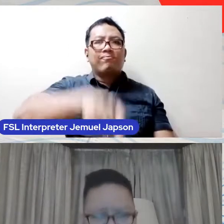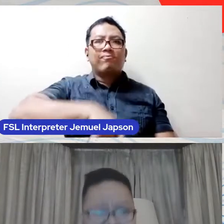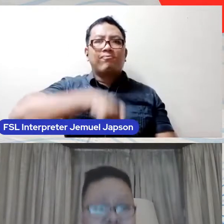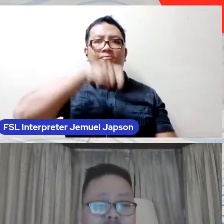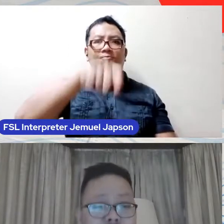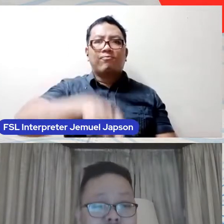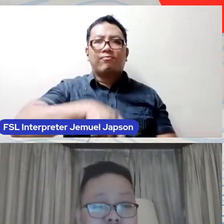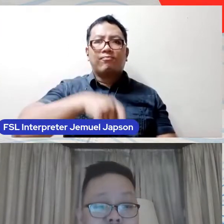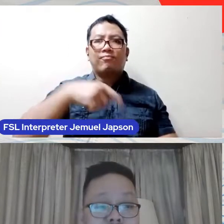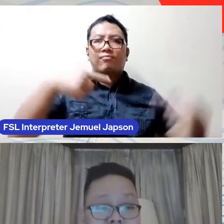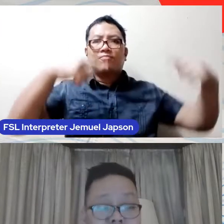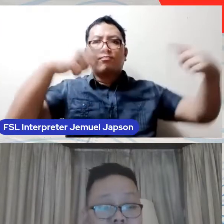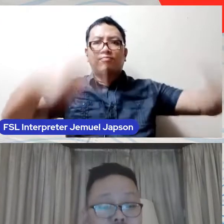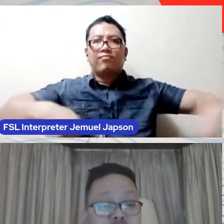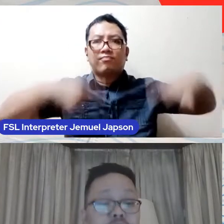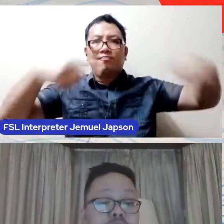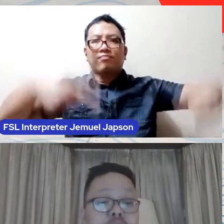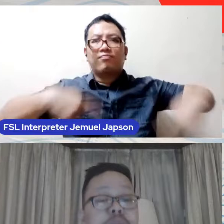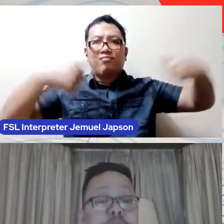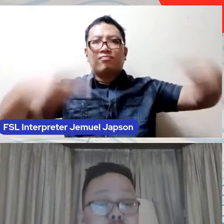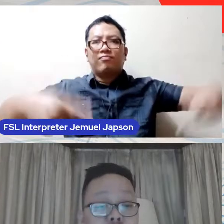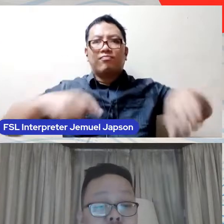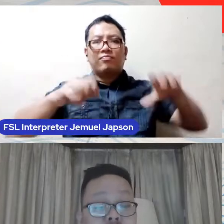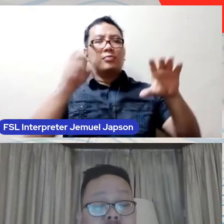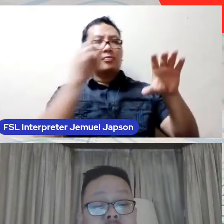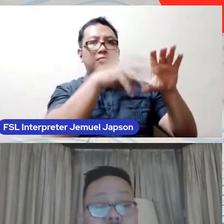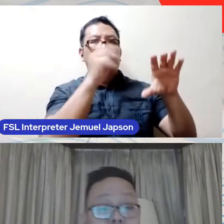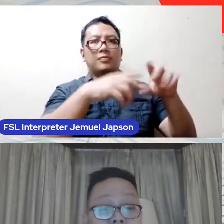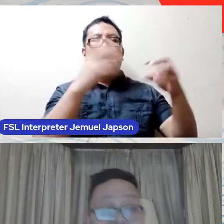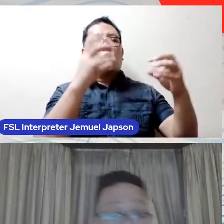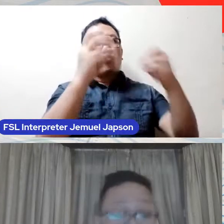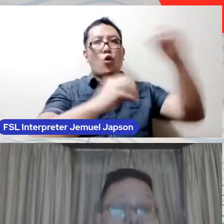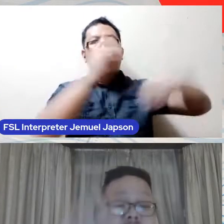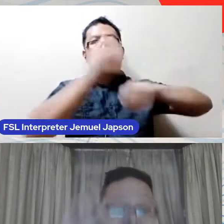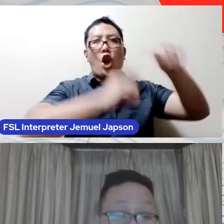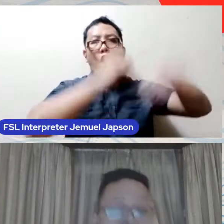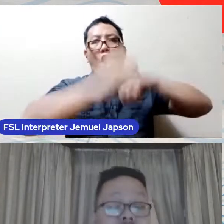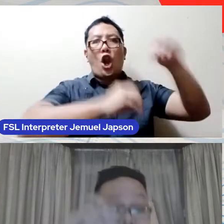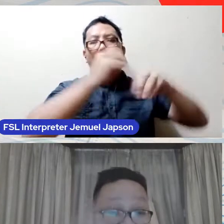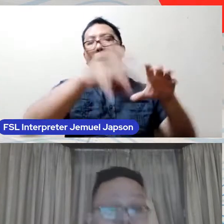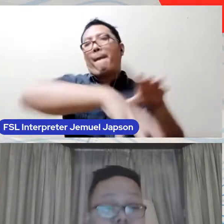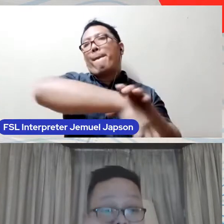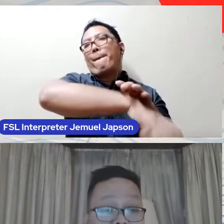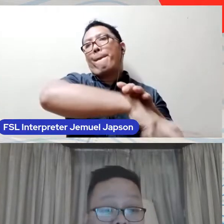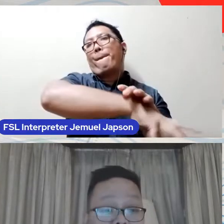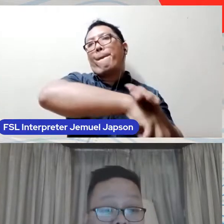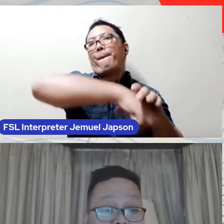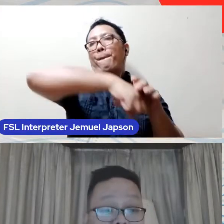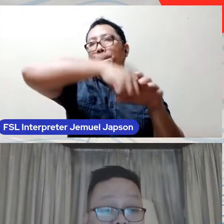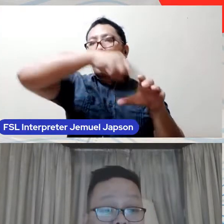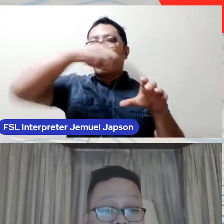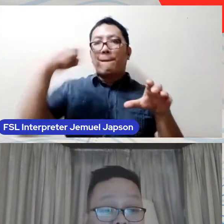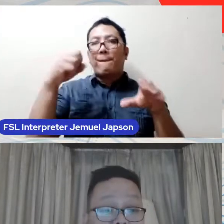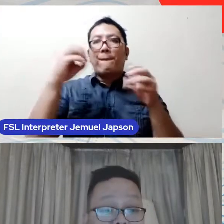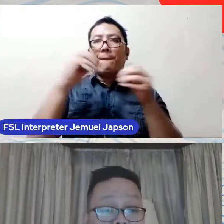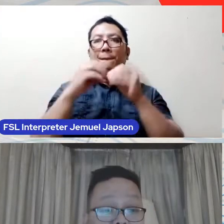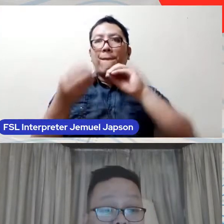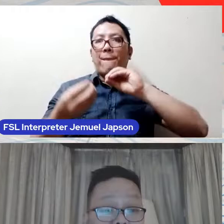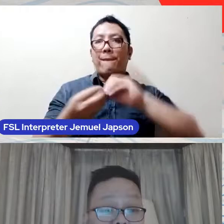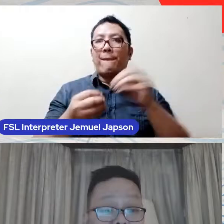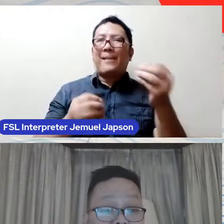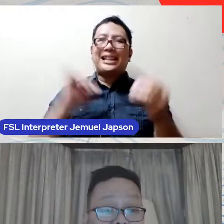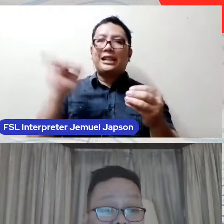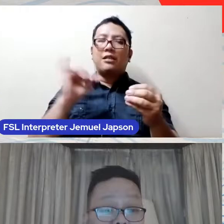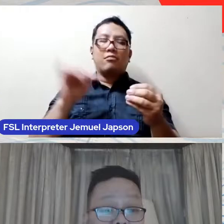a turning thing, right? And it was full of ping pong balls. And we had to pick out the numbers. So,